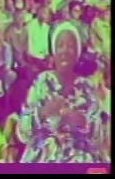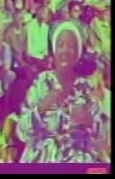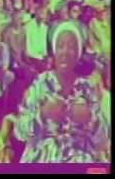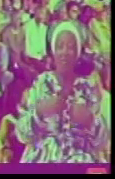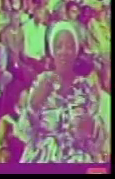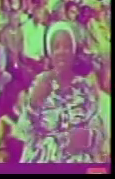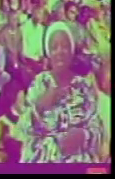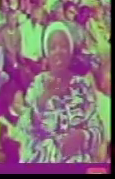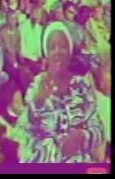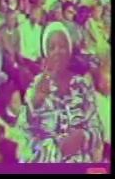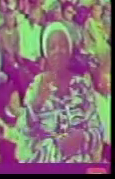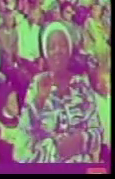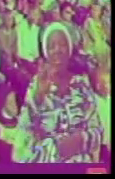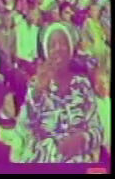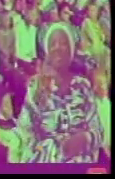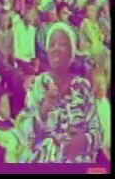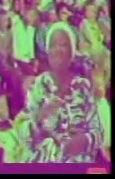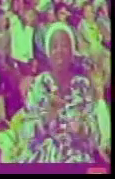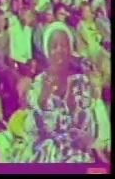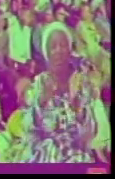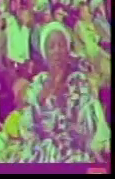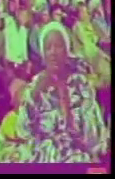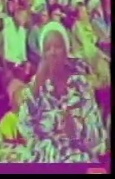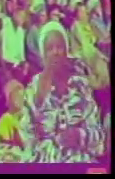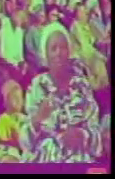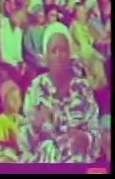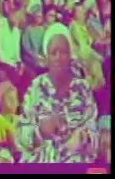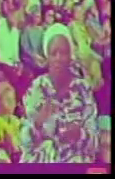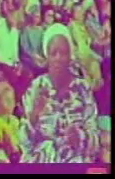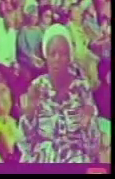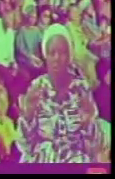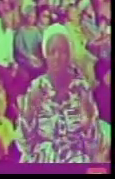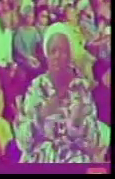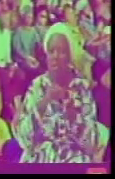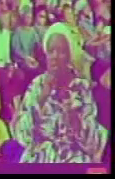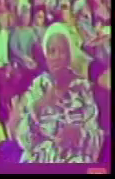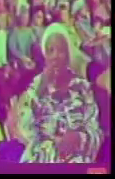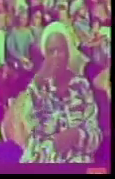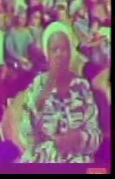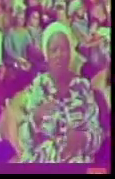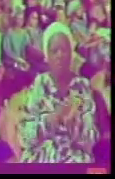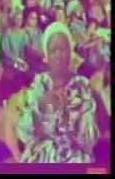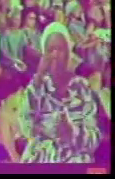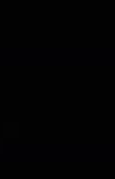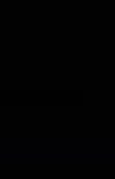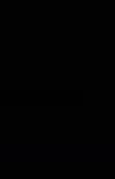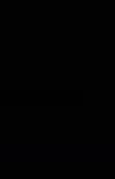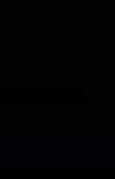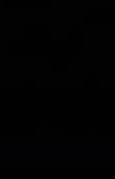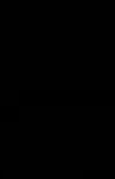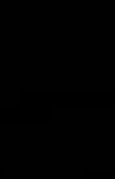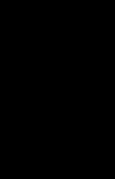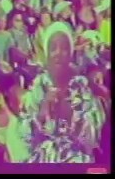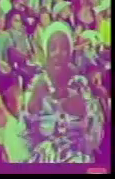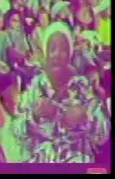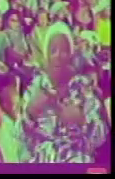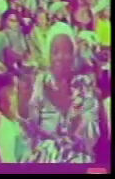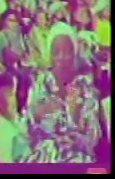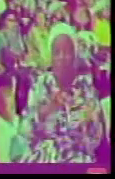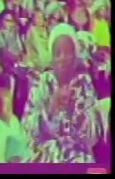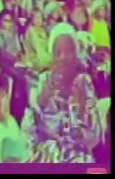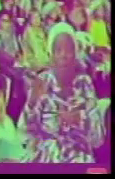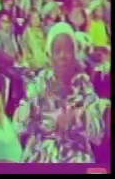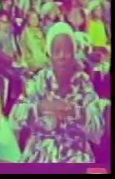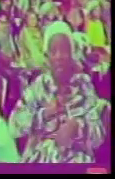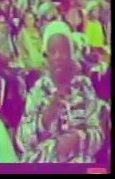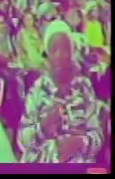the will of God. We are the people that have caused all those things. And the earlier we confess,